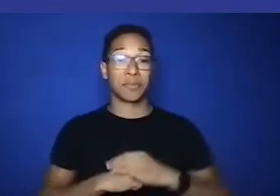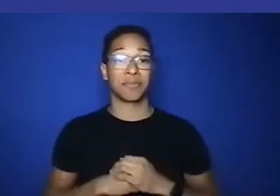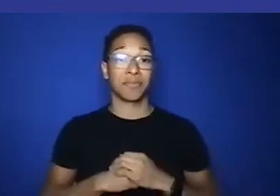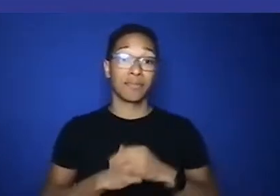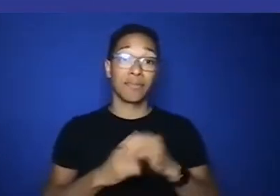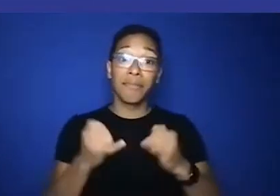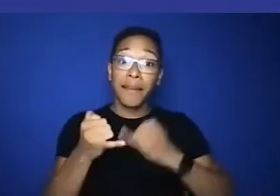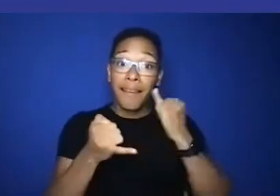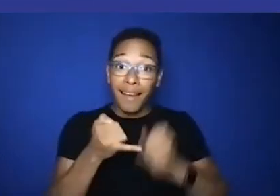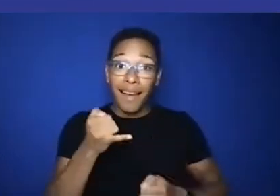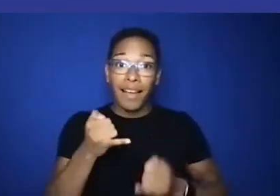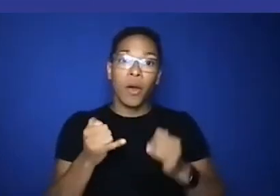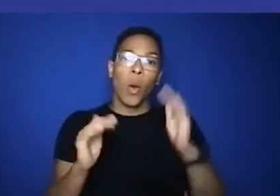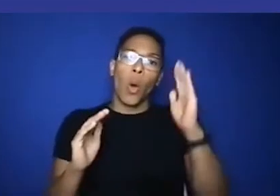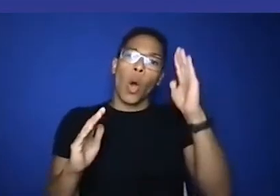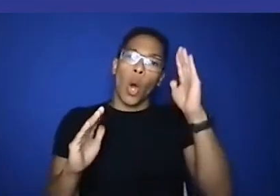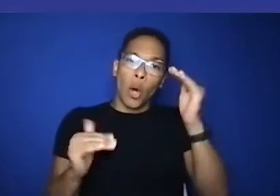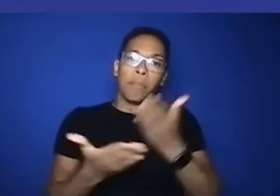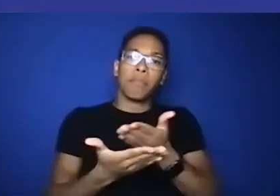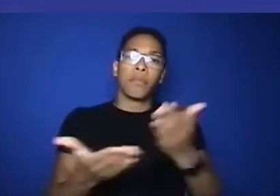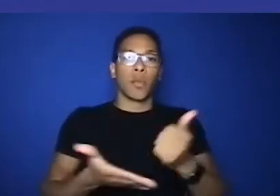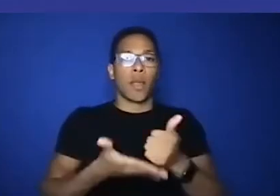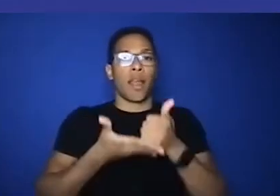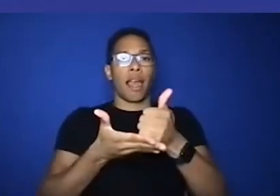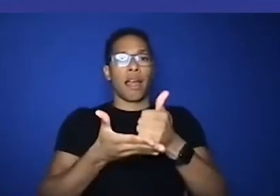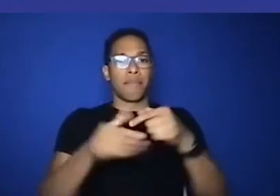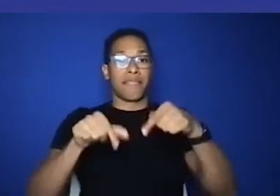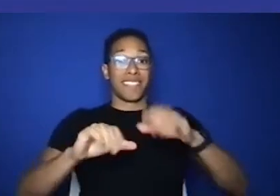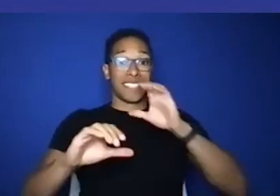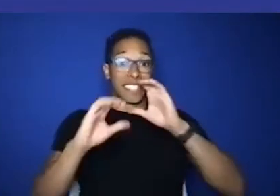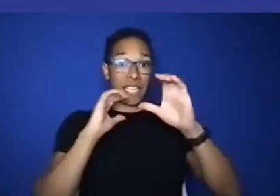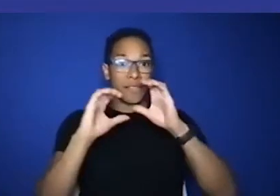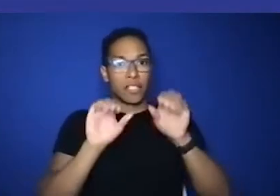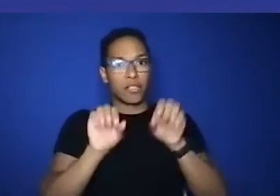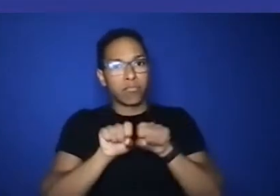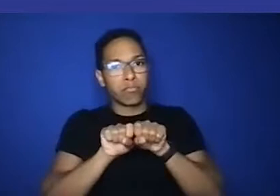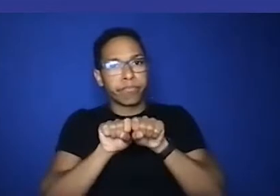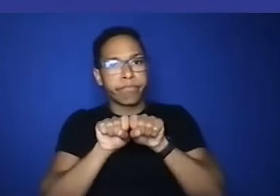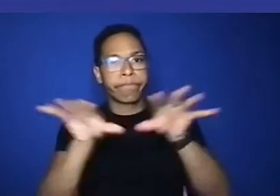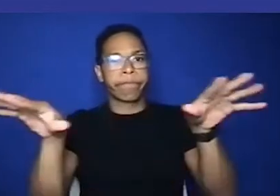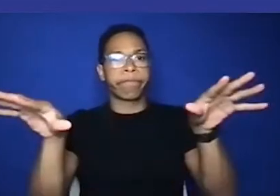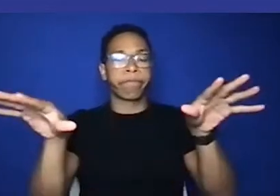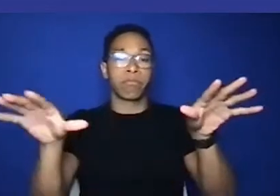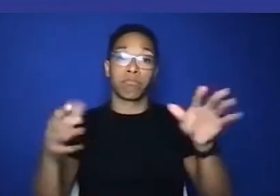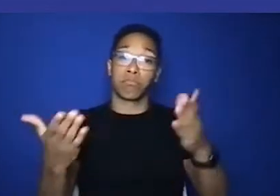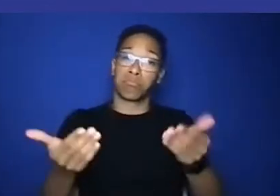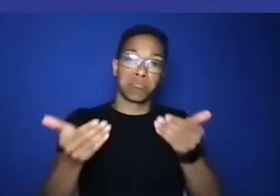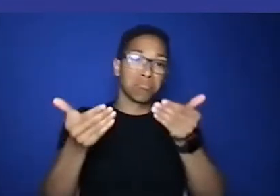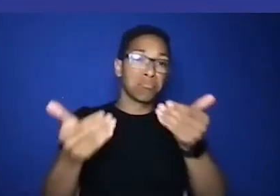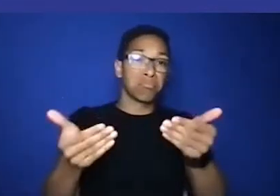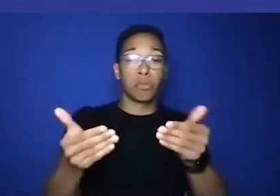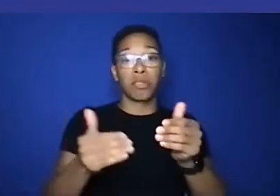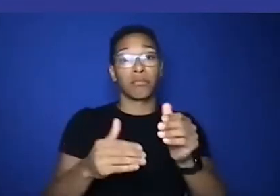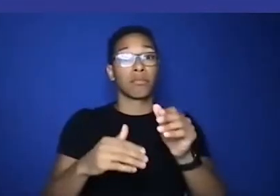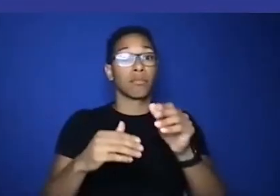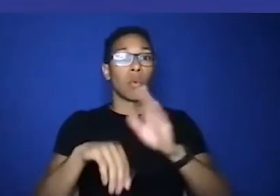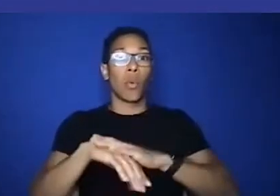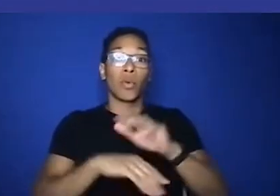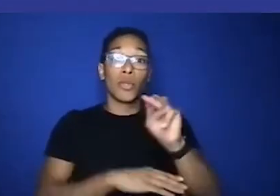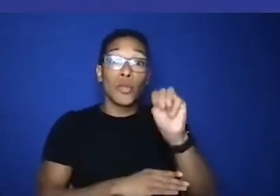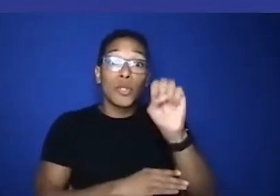that you will help us to amplify these conversations. Feel free to repost, tag, and share your takeaways on Twitter